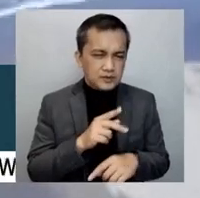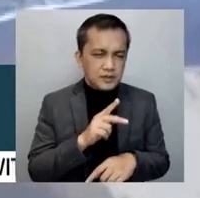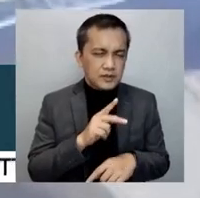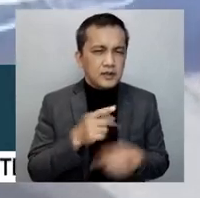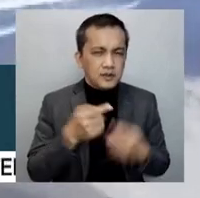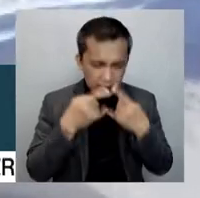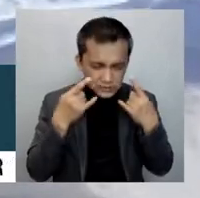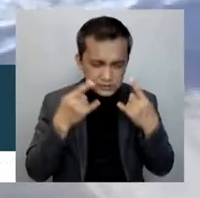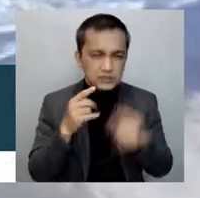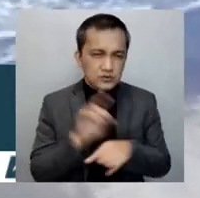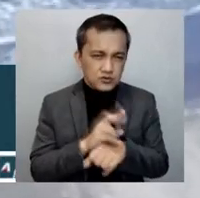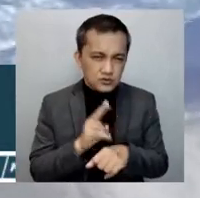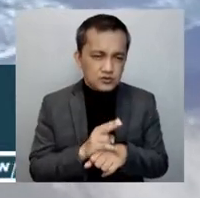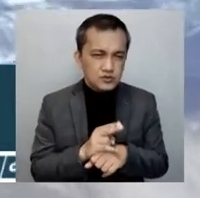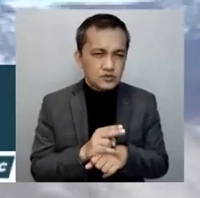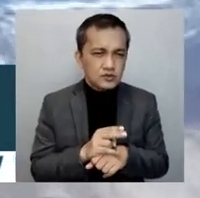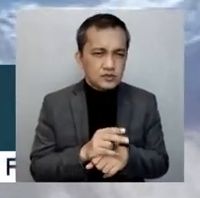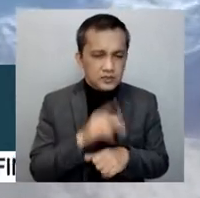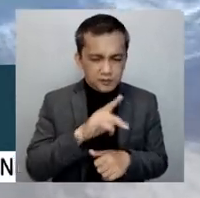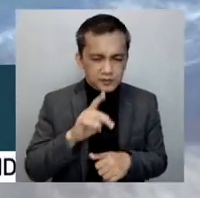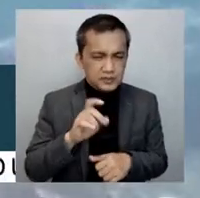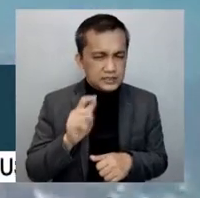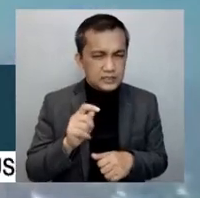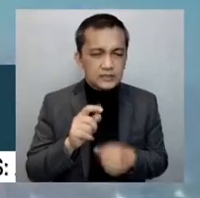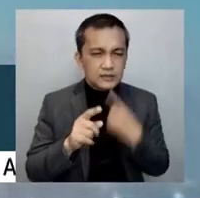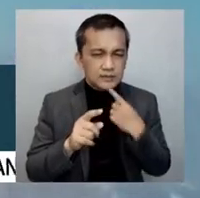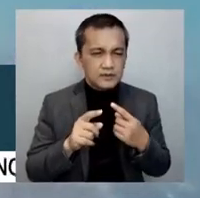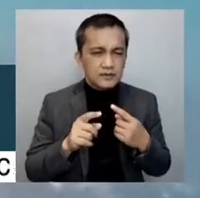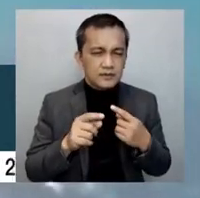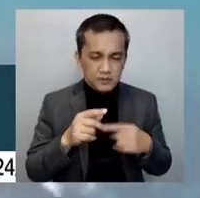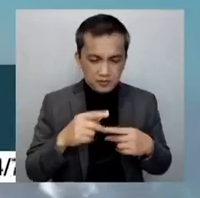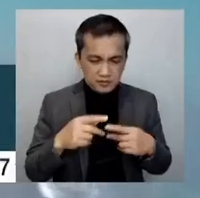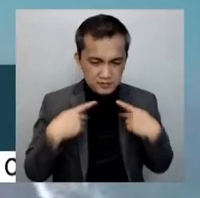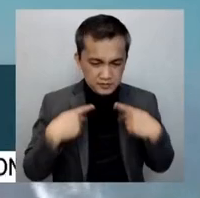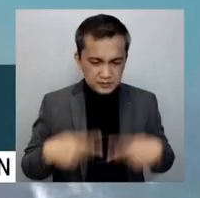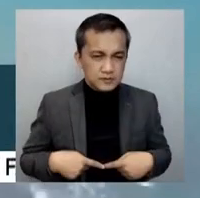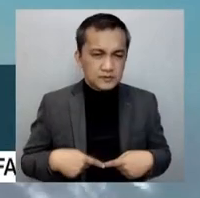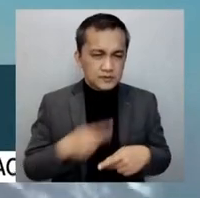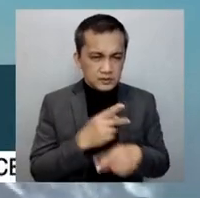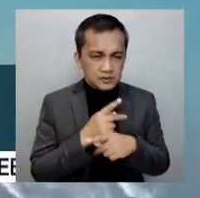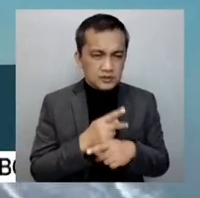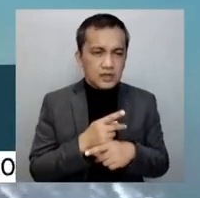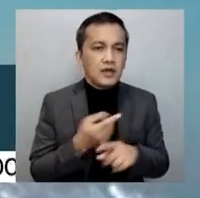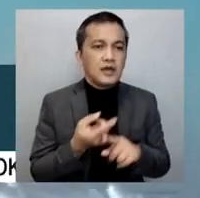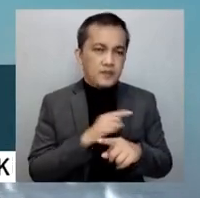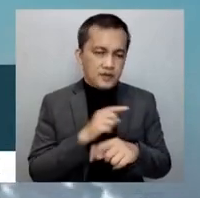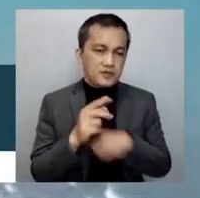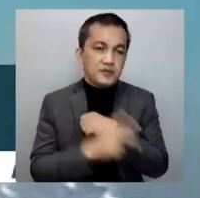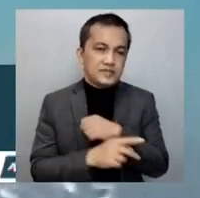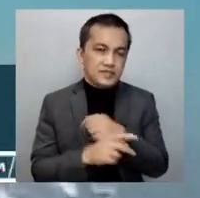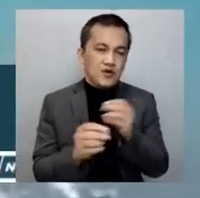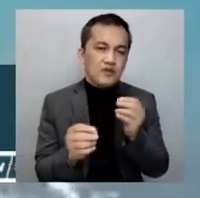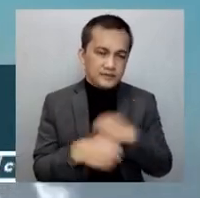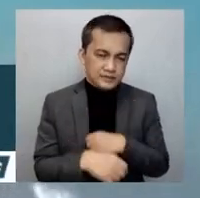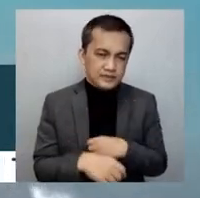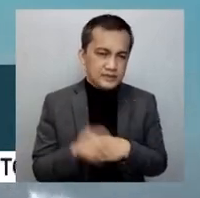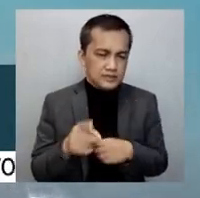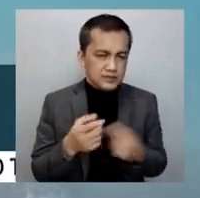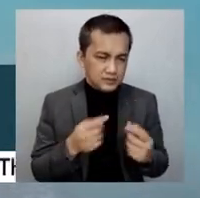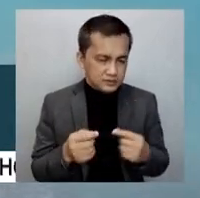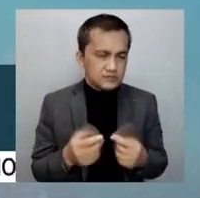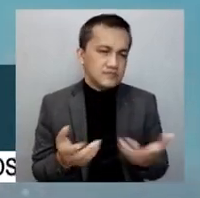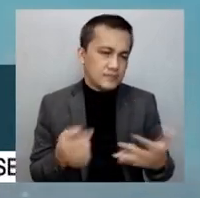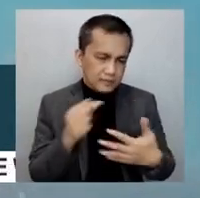used, the PPEs that were used, all provided by the provincial government. It's the provincial health office that conducted the test together with